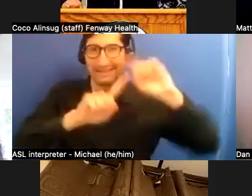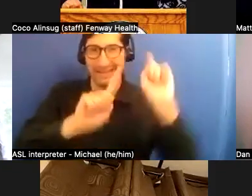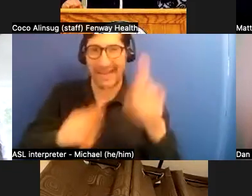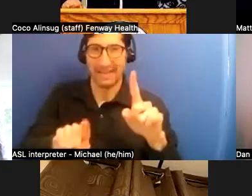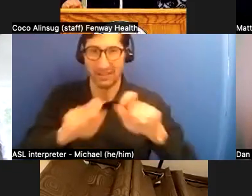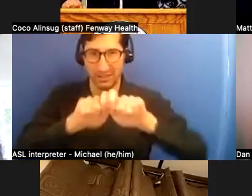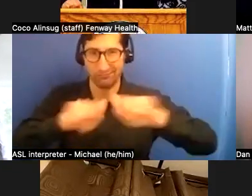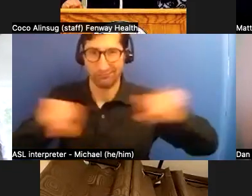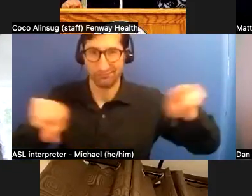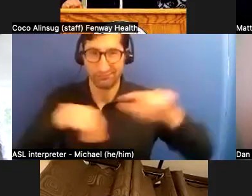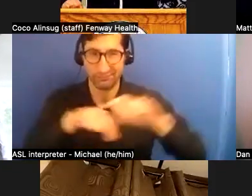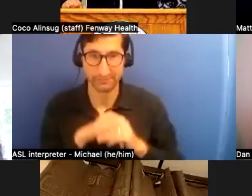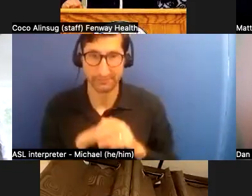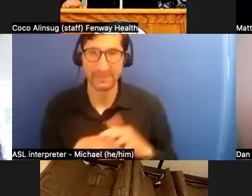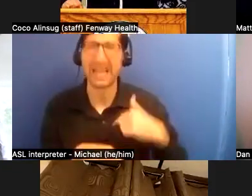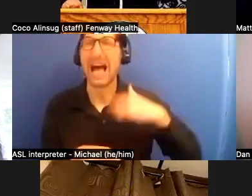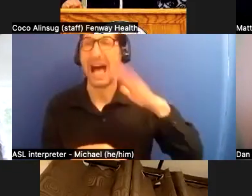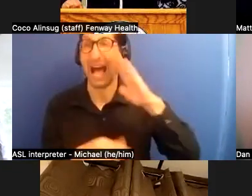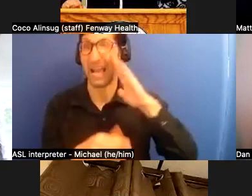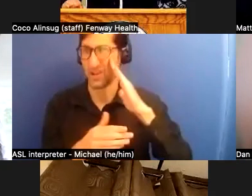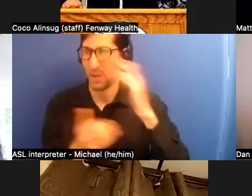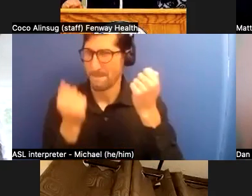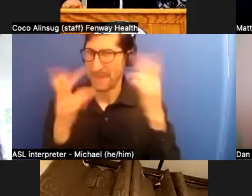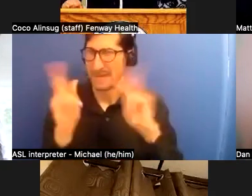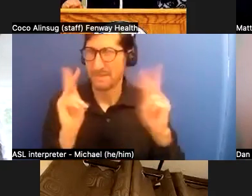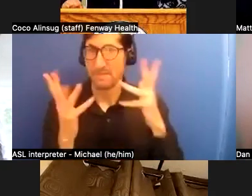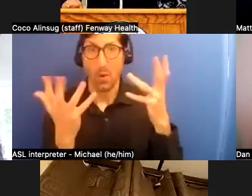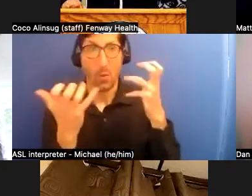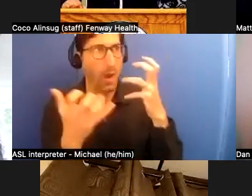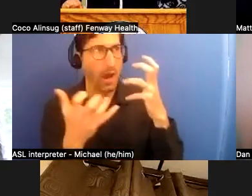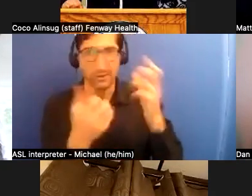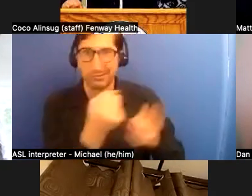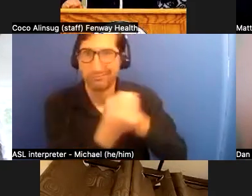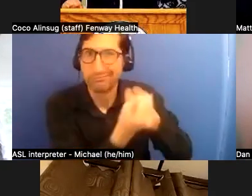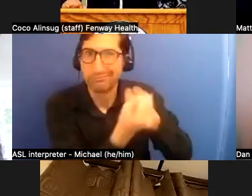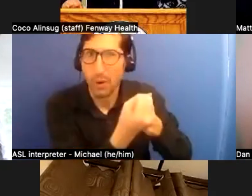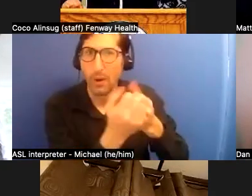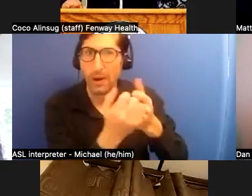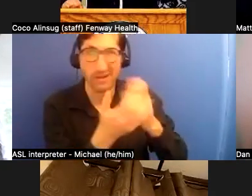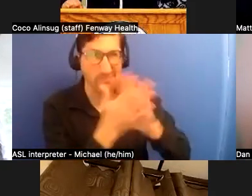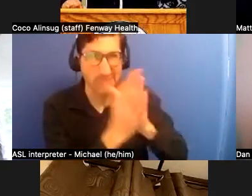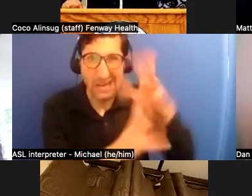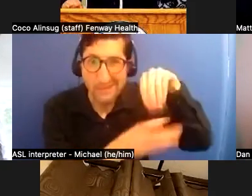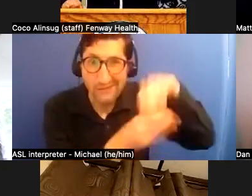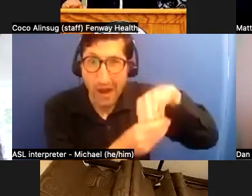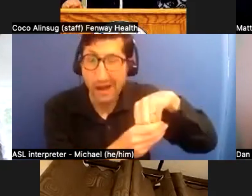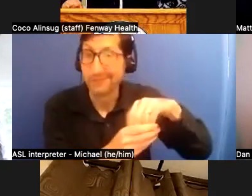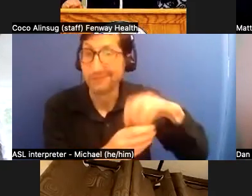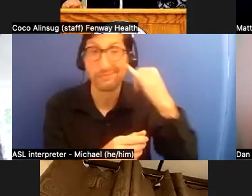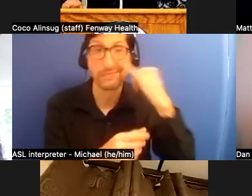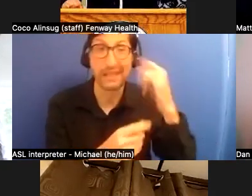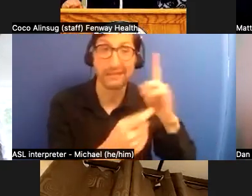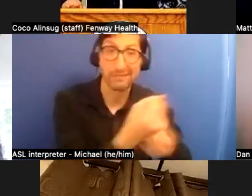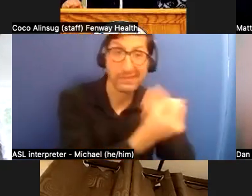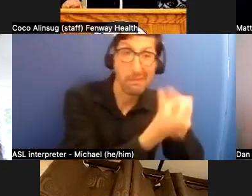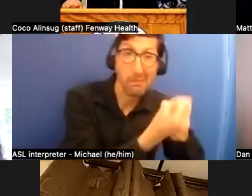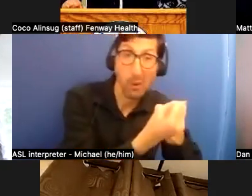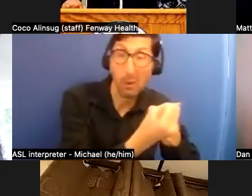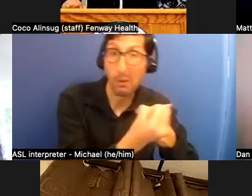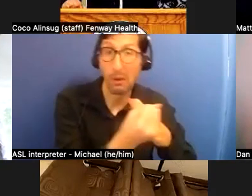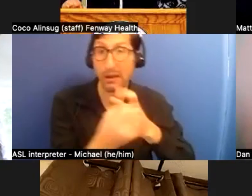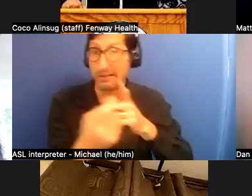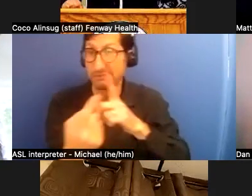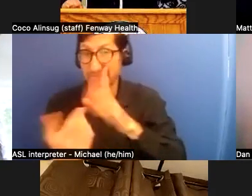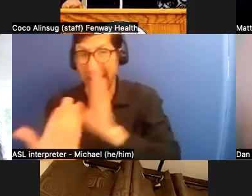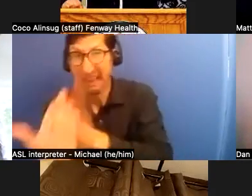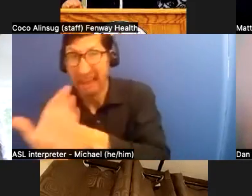I've seen a lot of questions about how people can get involved or how they can be engaged more, whether they're supportive or opposed or curious, neutral